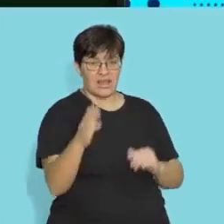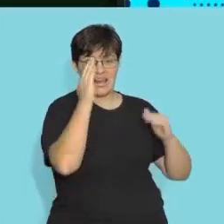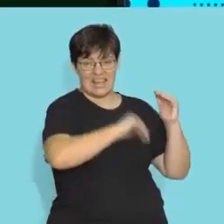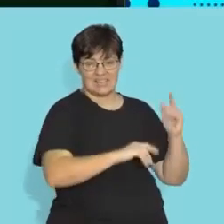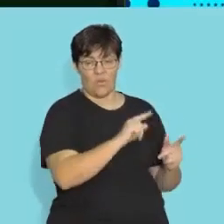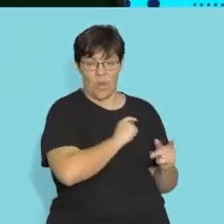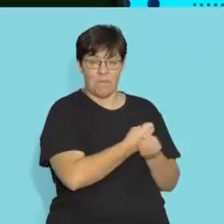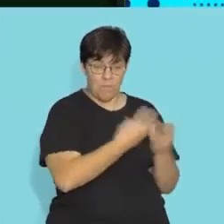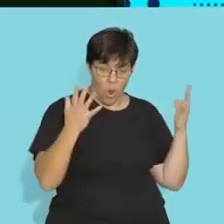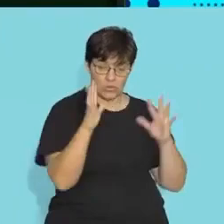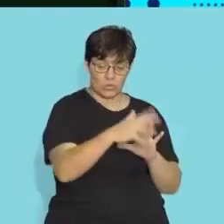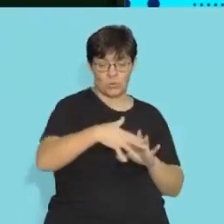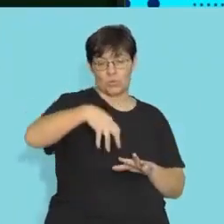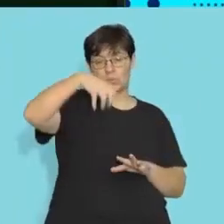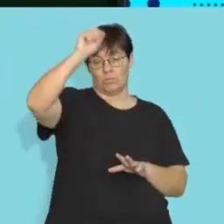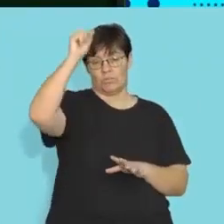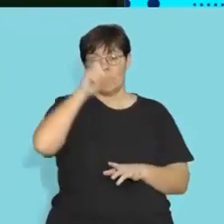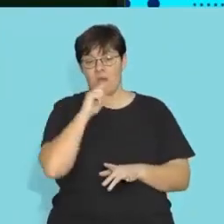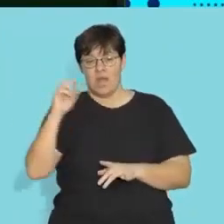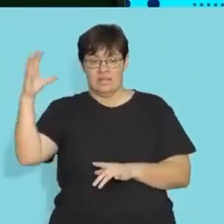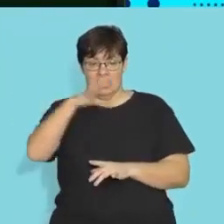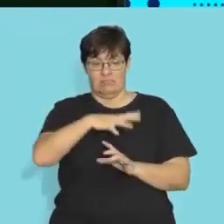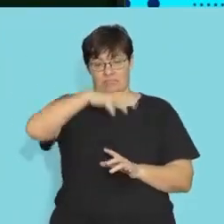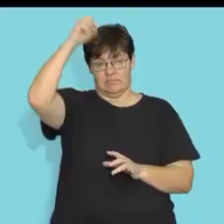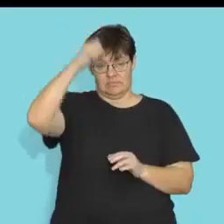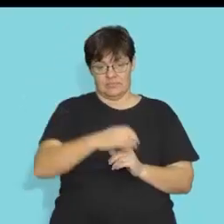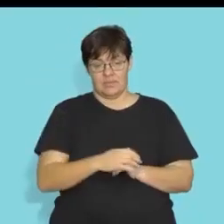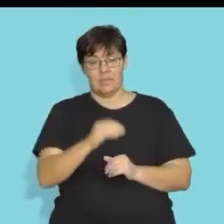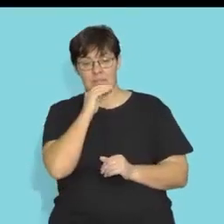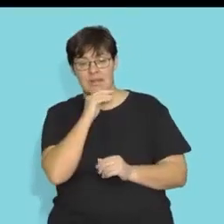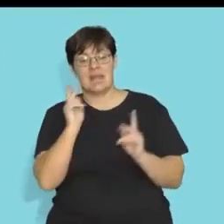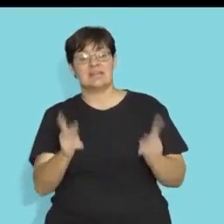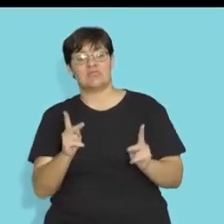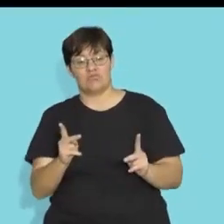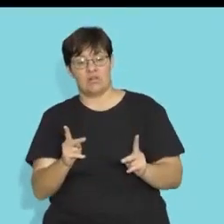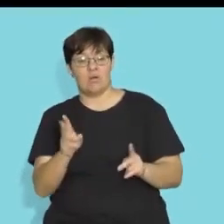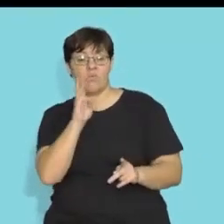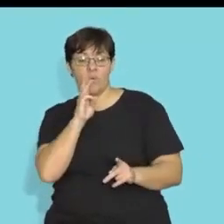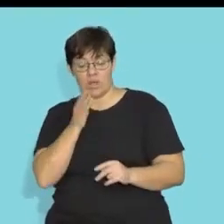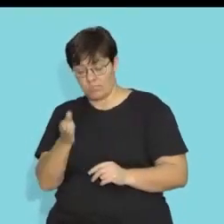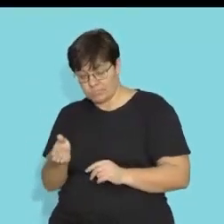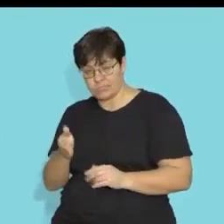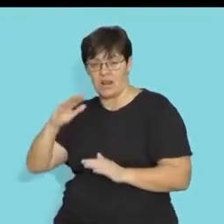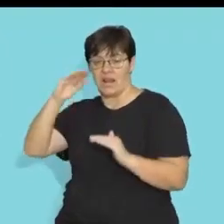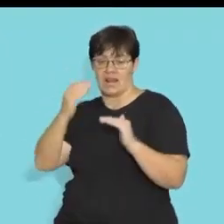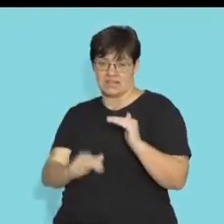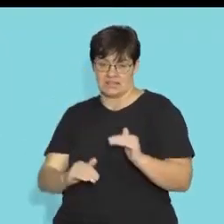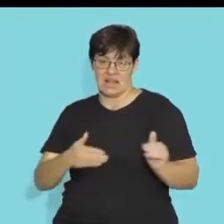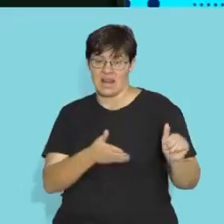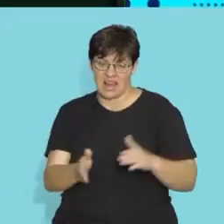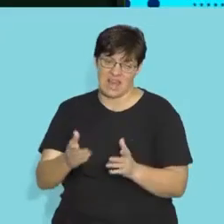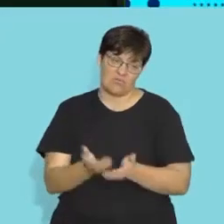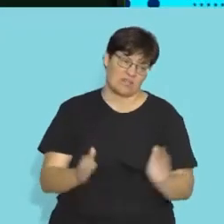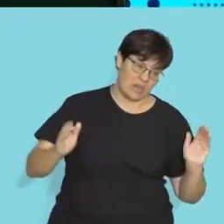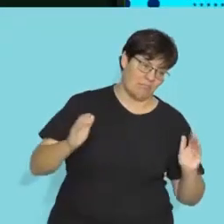spray irrigation, there's a significant amount that is lost into the atmosphere. This again depleting our natural reservoirs